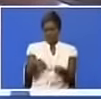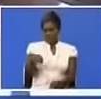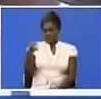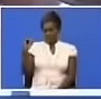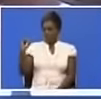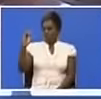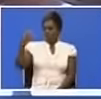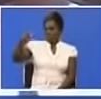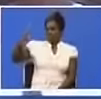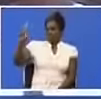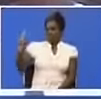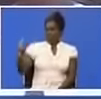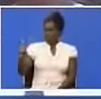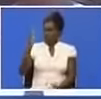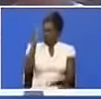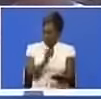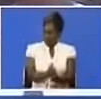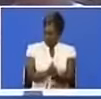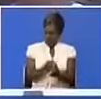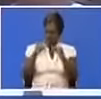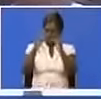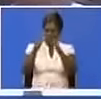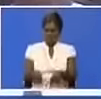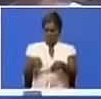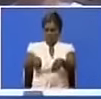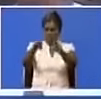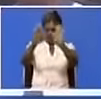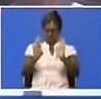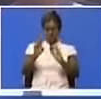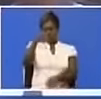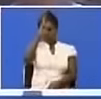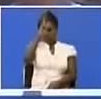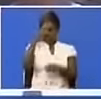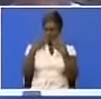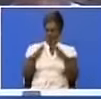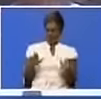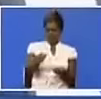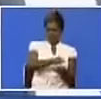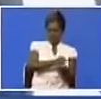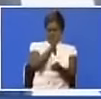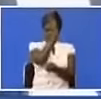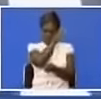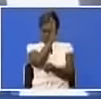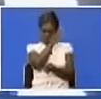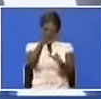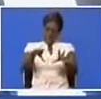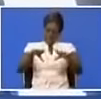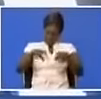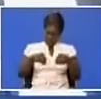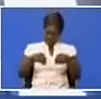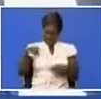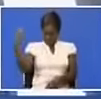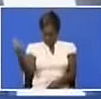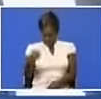OCPD Michael Mbaluku has confirmed that the said teacher surrendered himself to the police Friday afternoon and admitted to caning the